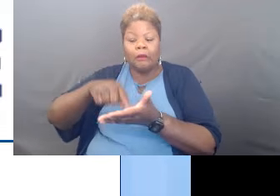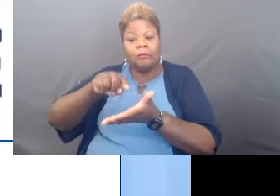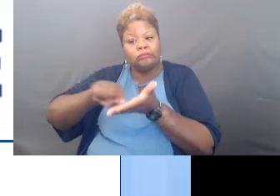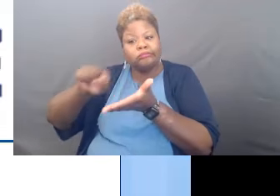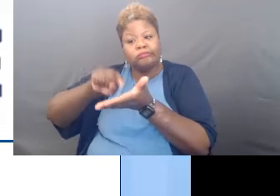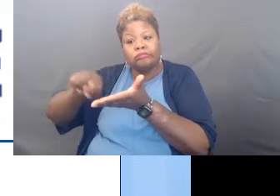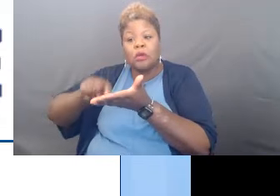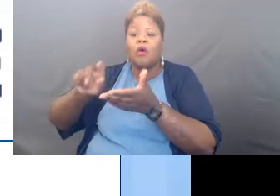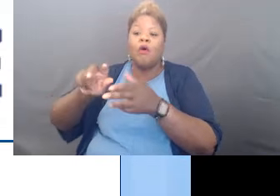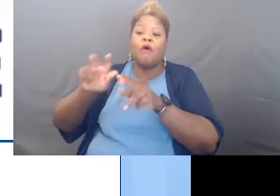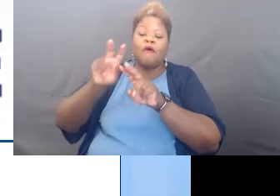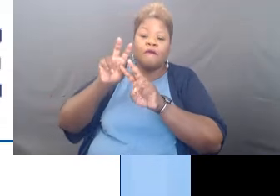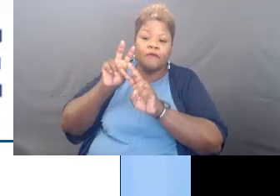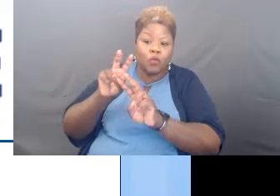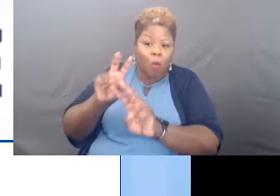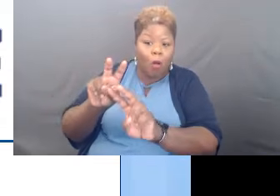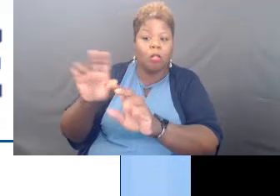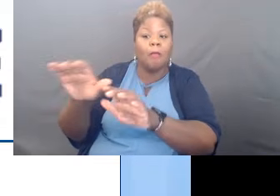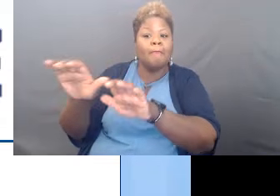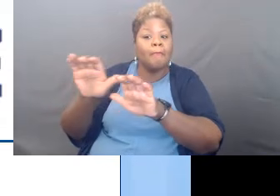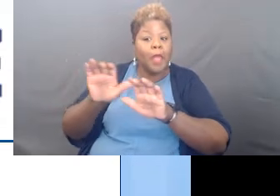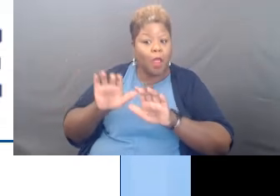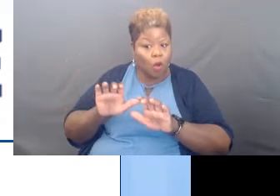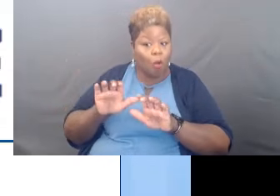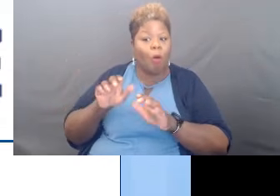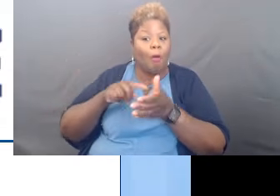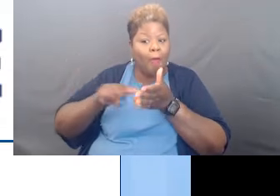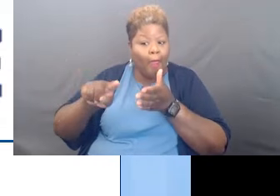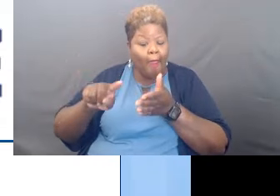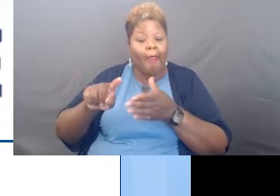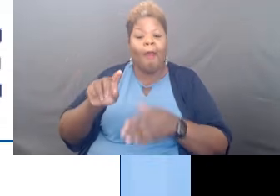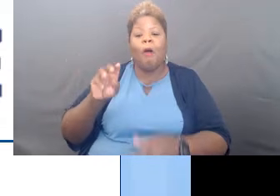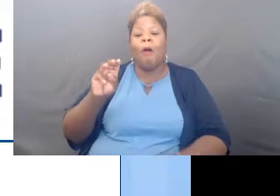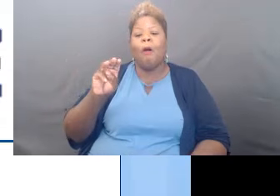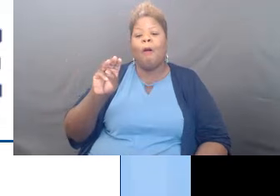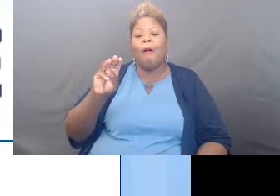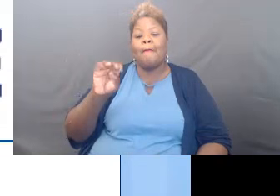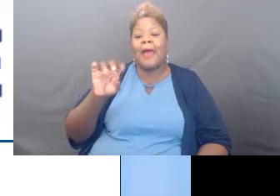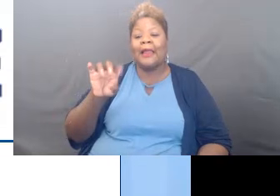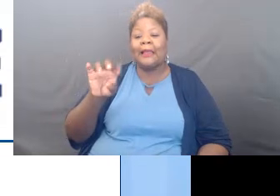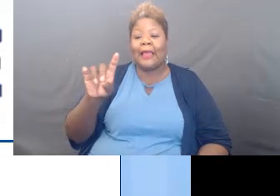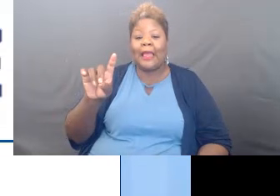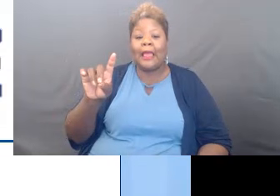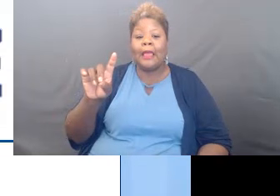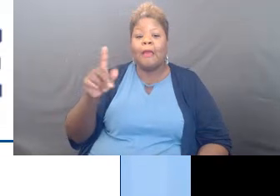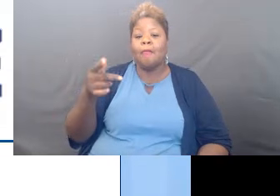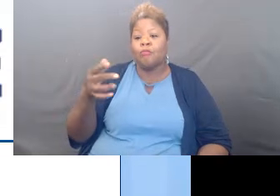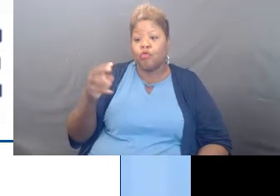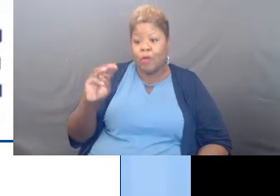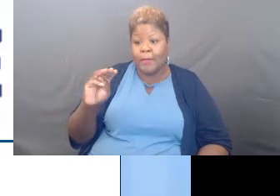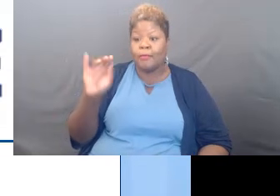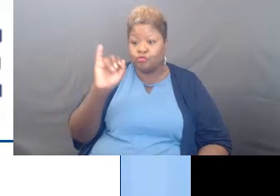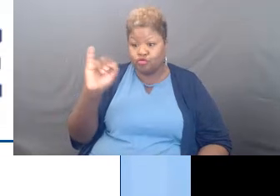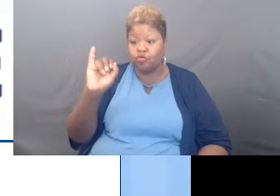for funeral and burial expenses, or it can pay for or deduct Medicaid buy-in premiums that particular individual